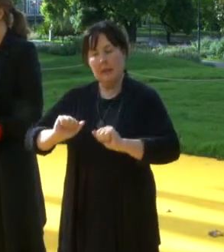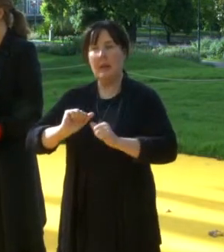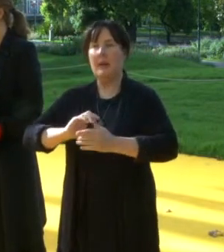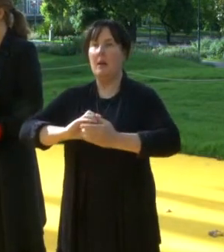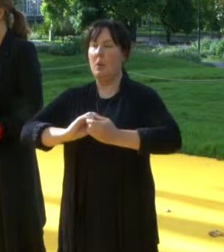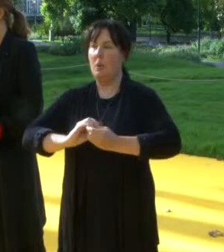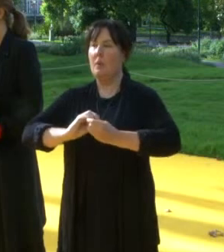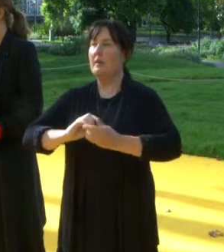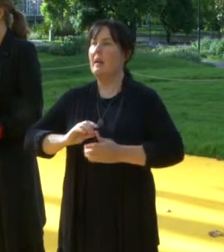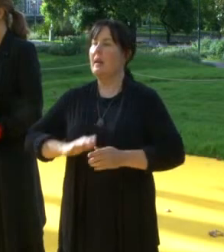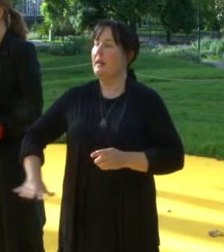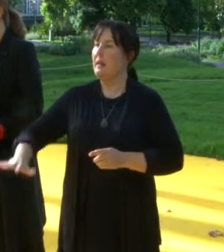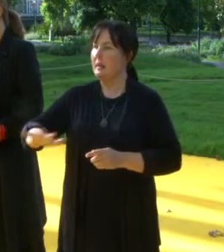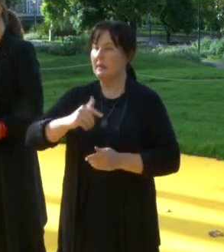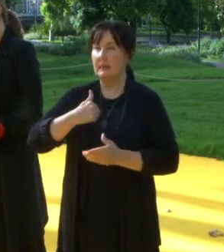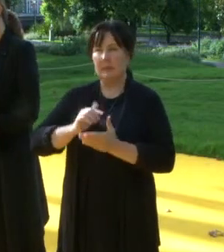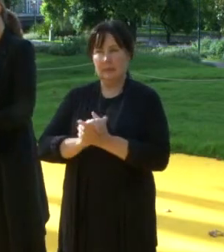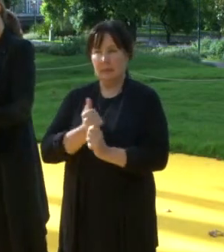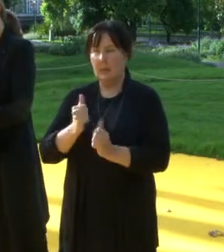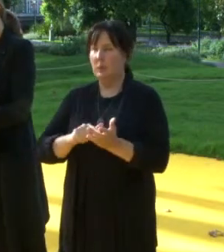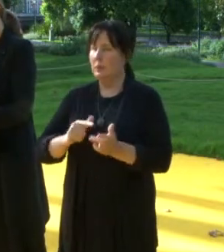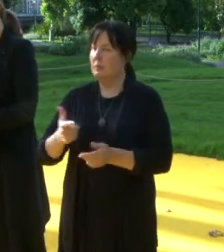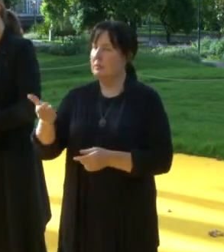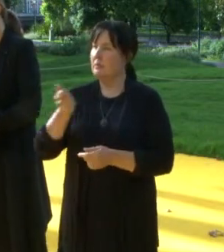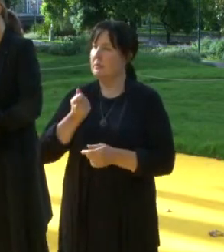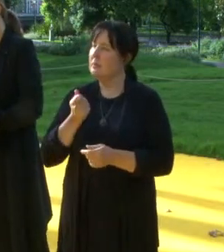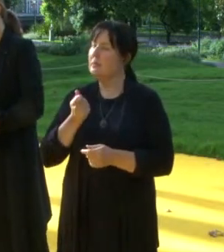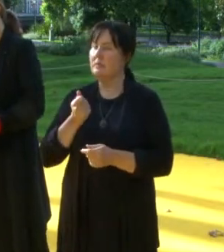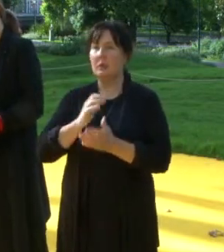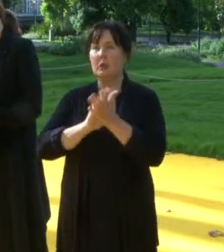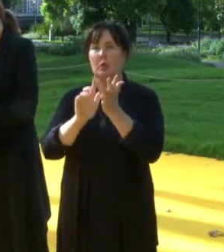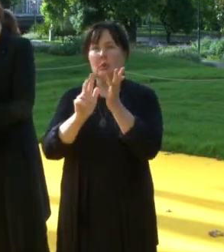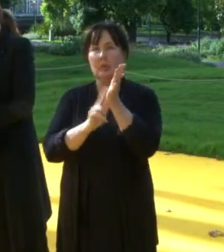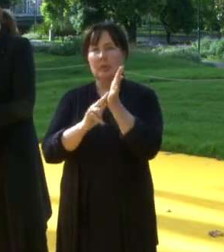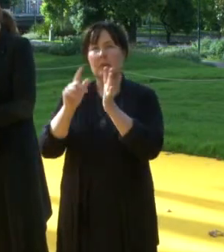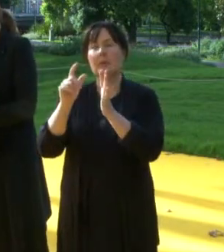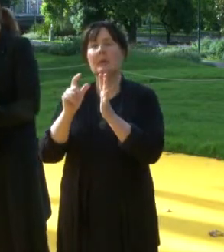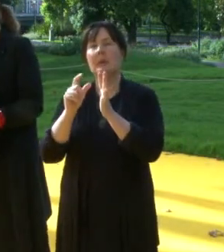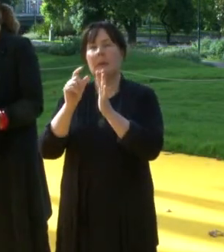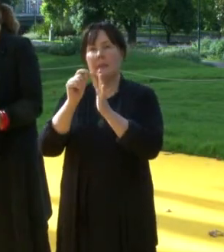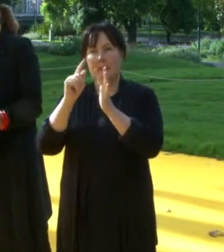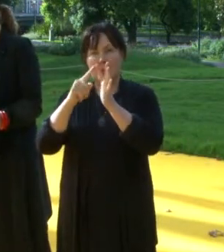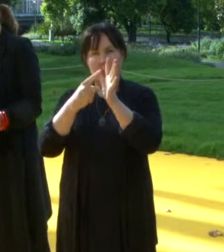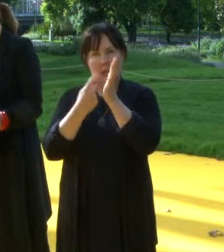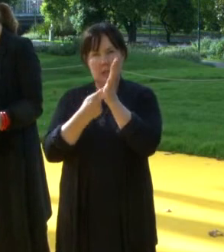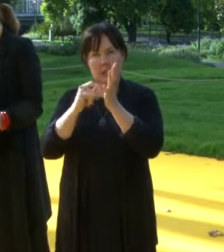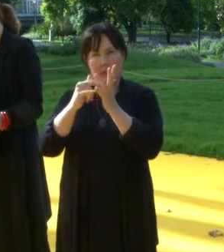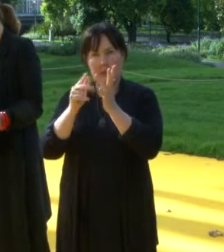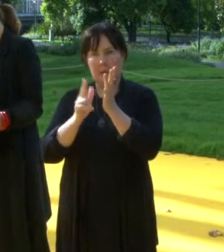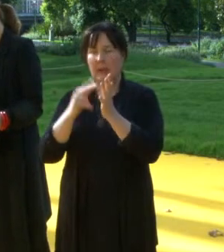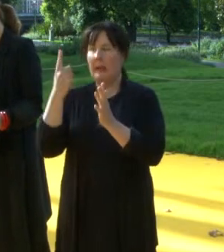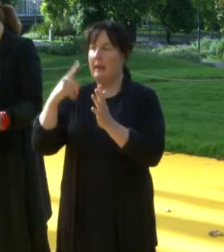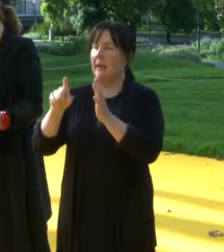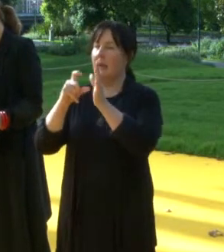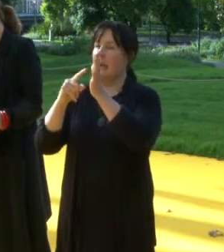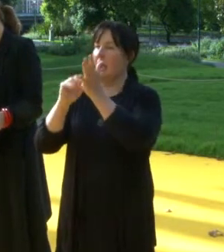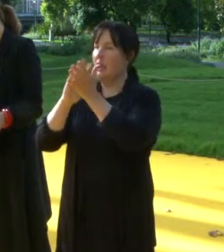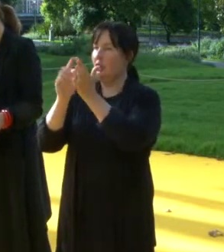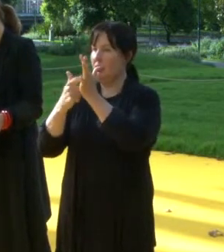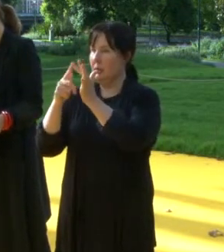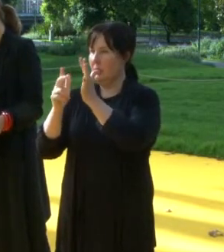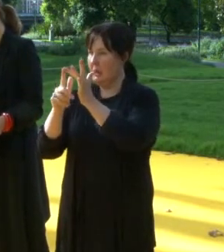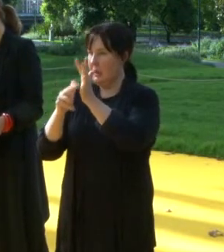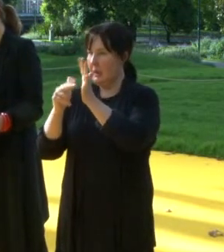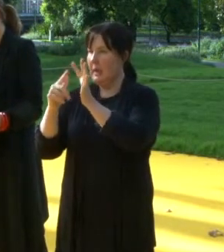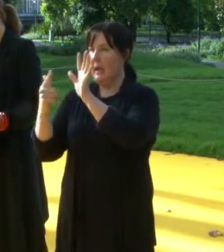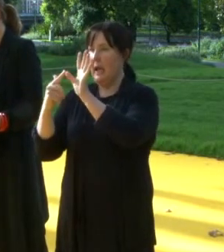to welcome the Honourable Danny Pearson, MP, Minister for Creative Industries, Catherine Andrews, the Wheeler Centre's patron